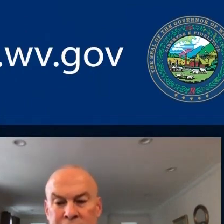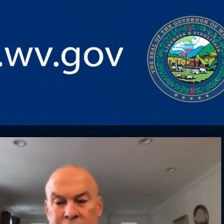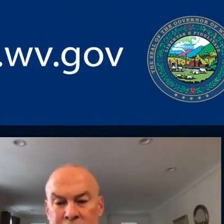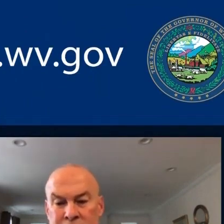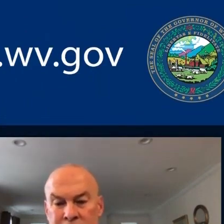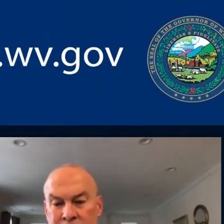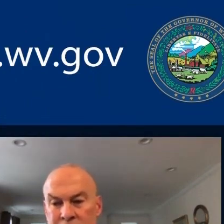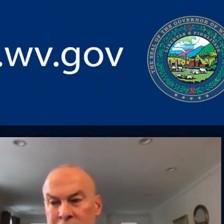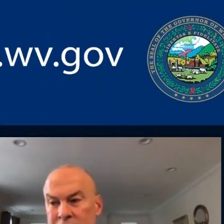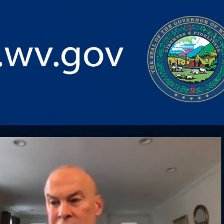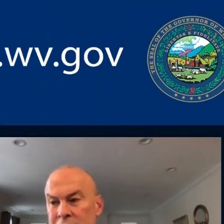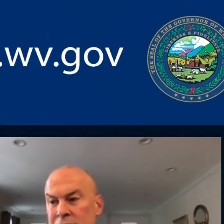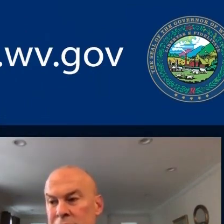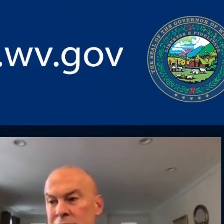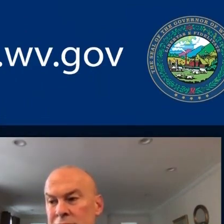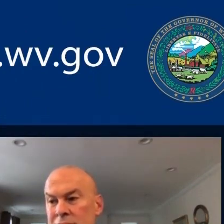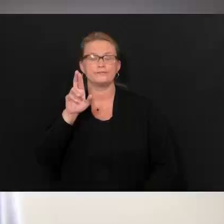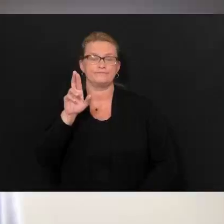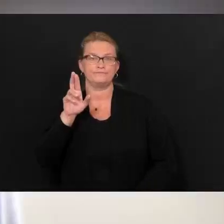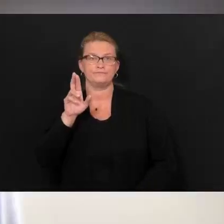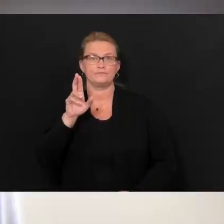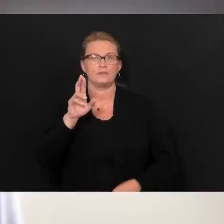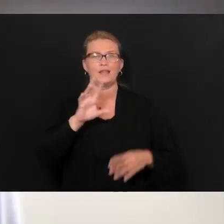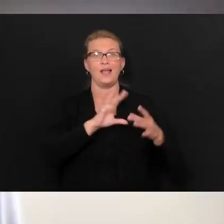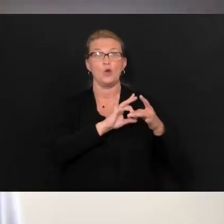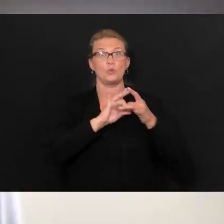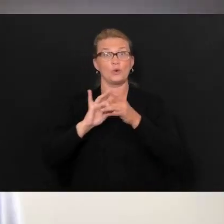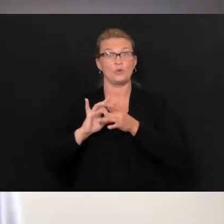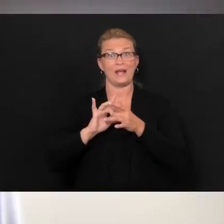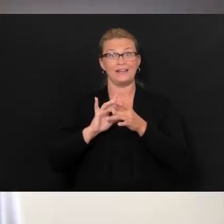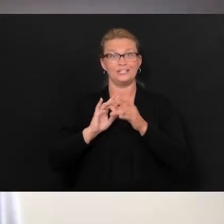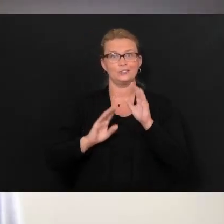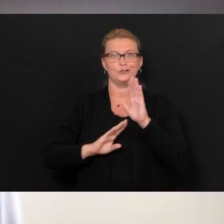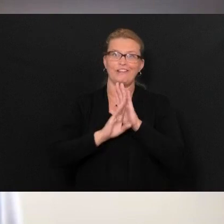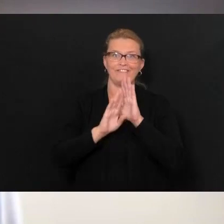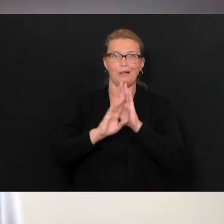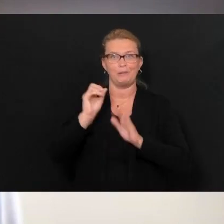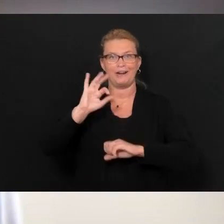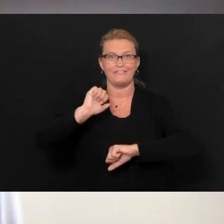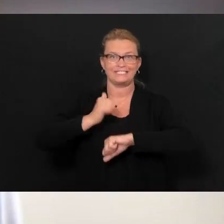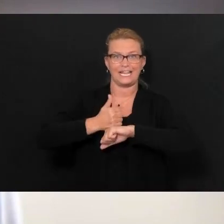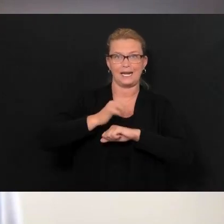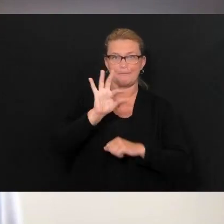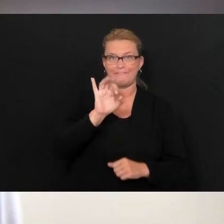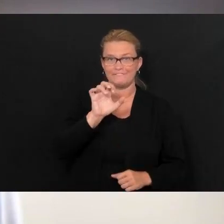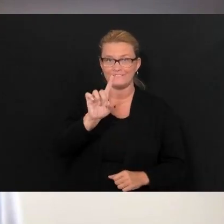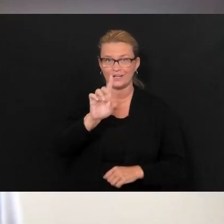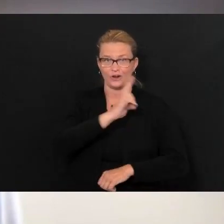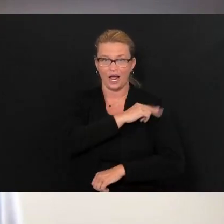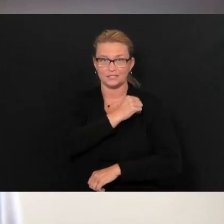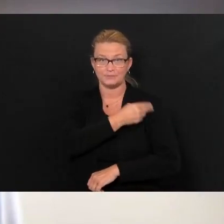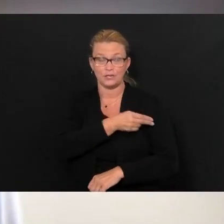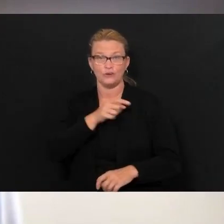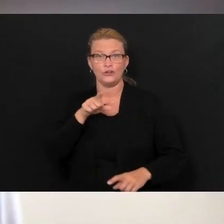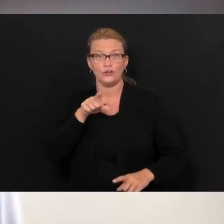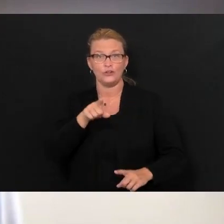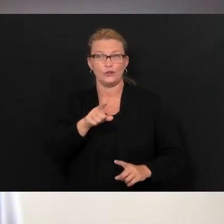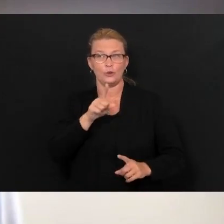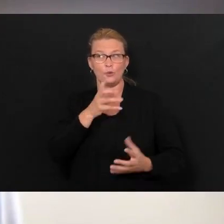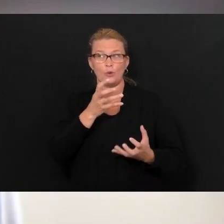So Kenny, related to the specific structure piece, I think, as I mentioned, if you're talking about